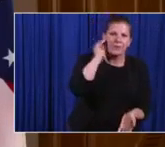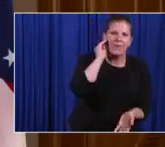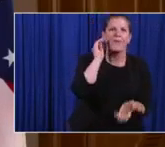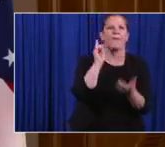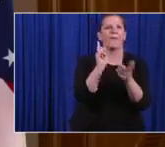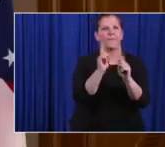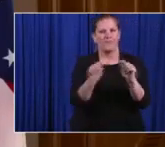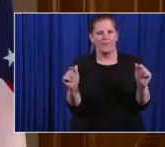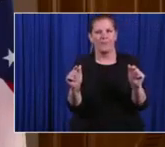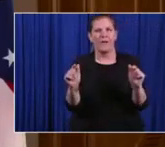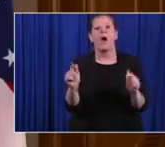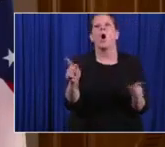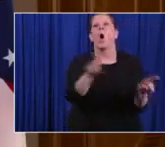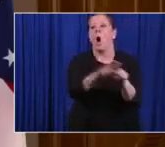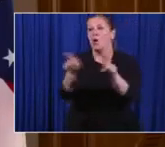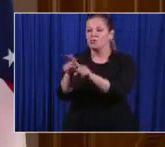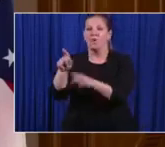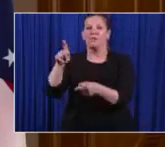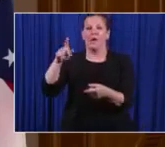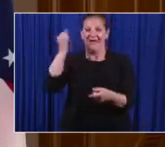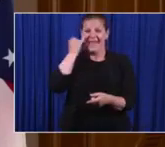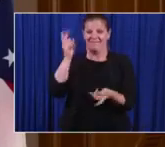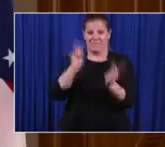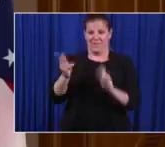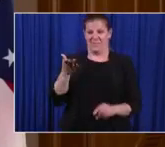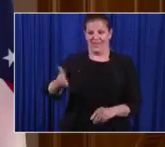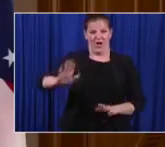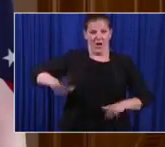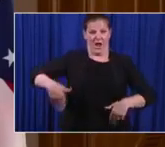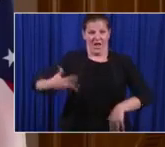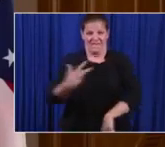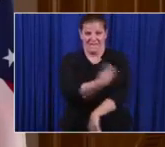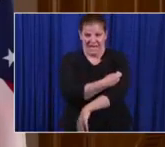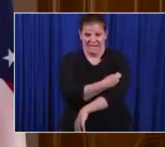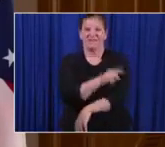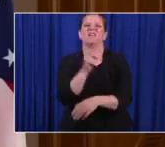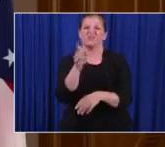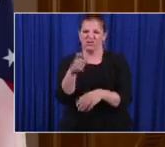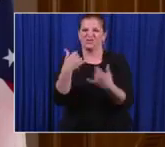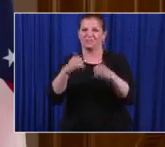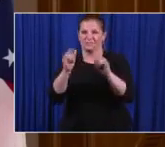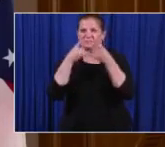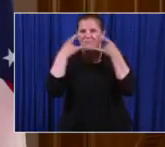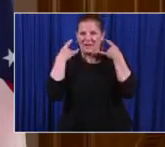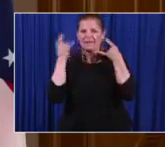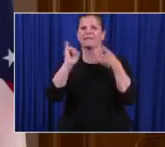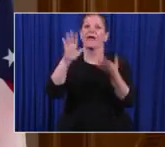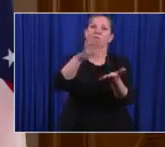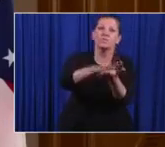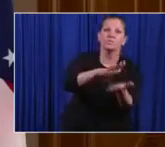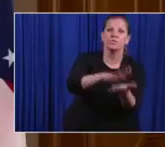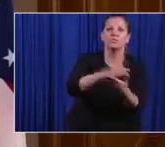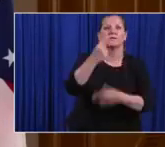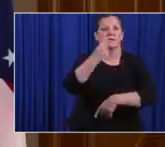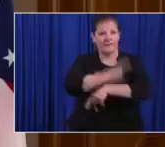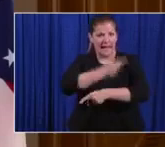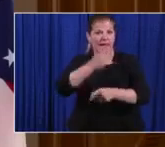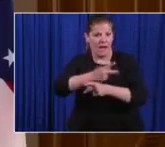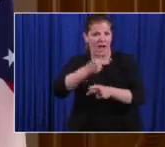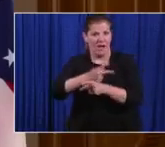and that would include schools and daycare centers. Again, this is in line with the new